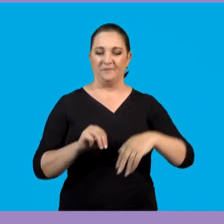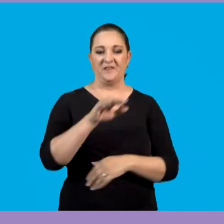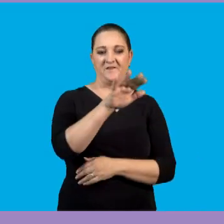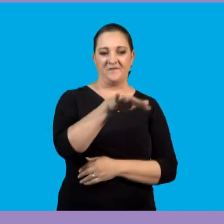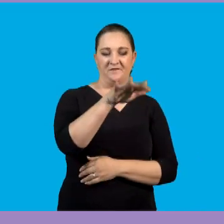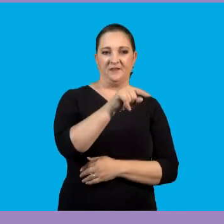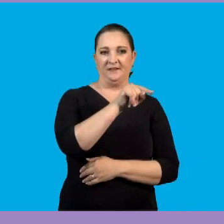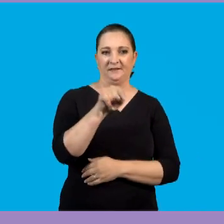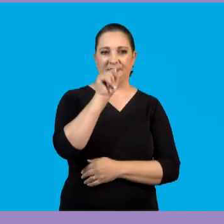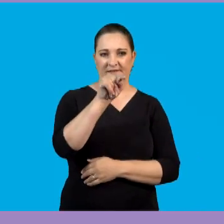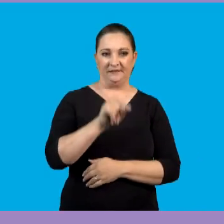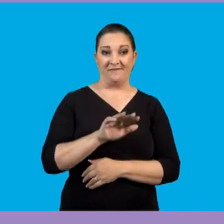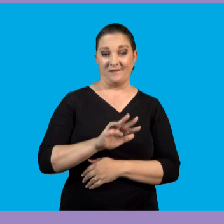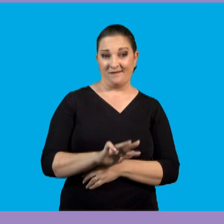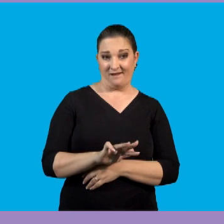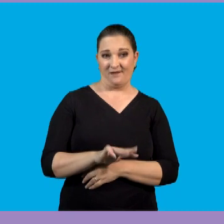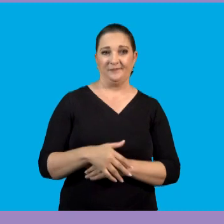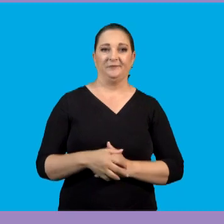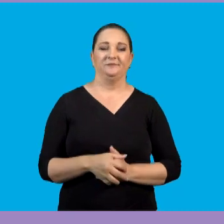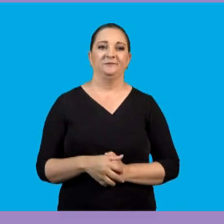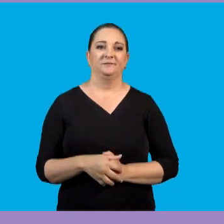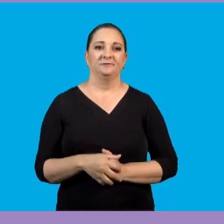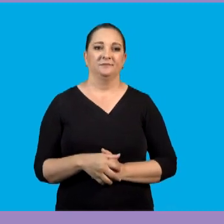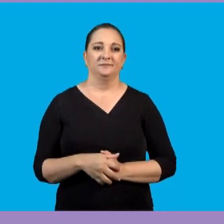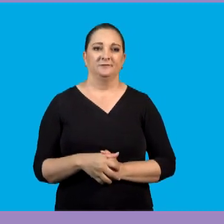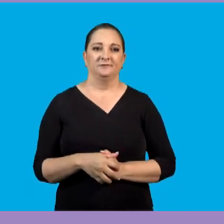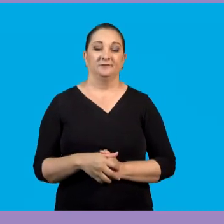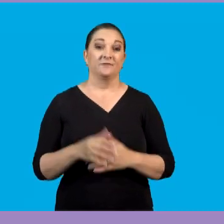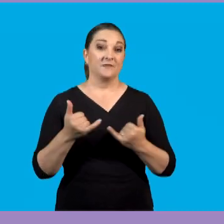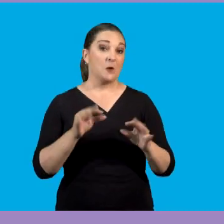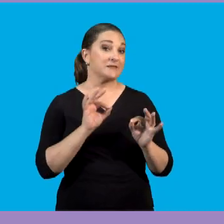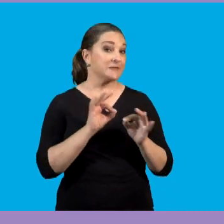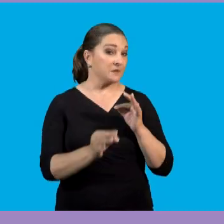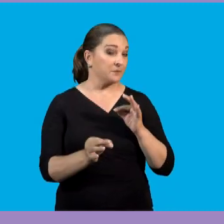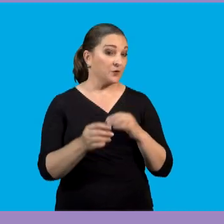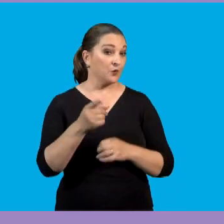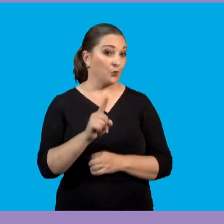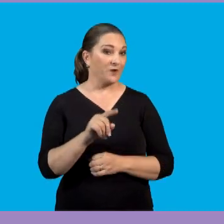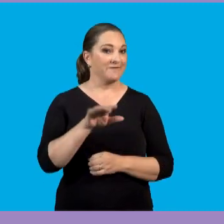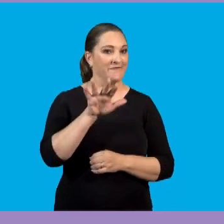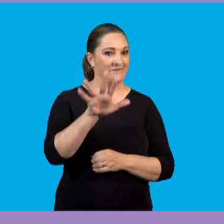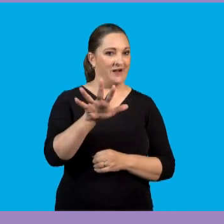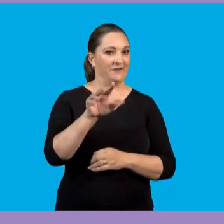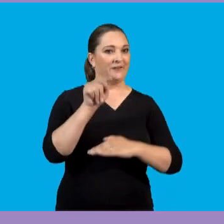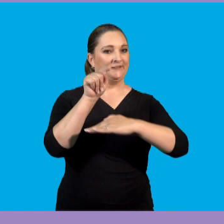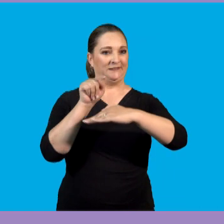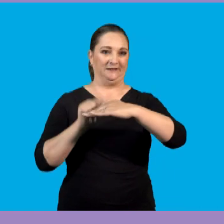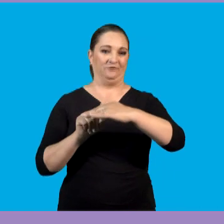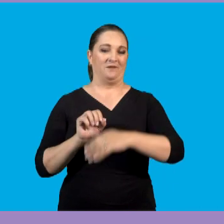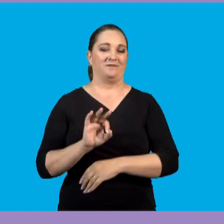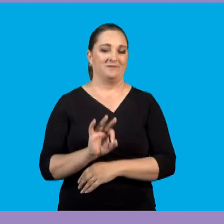9 centimeters. The ratio of these two sides, when simplified, is